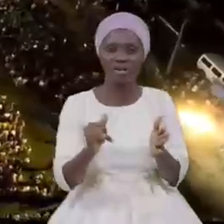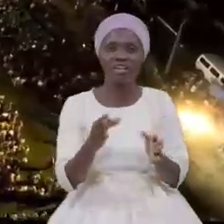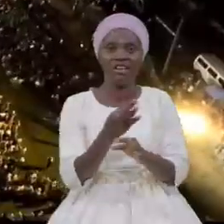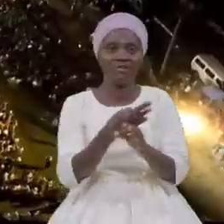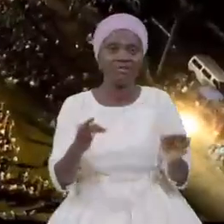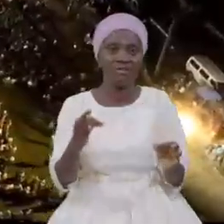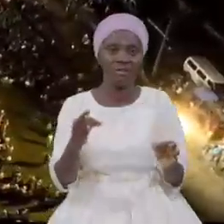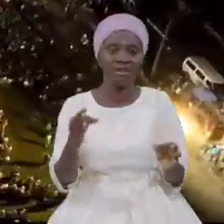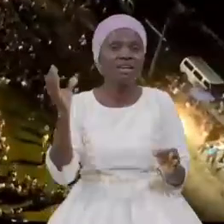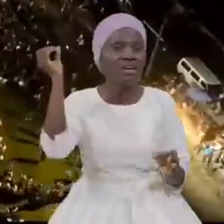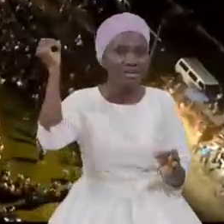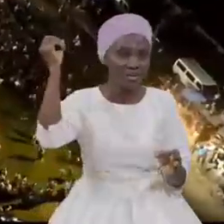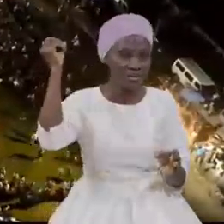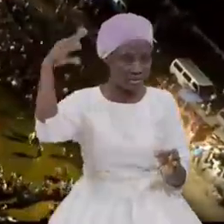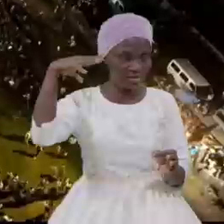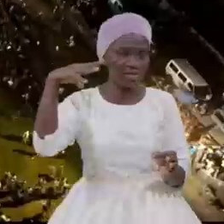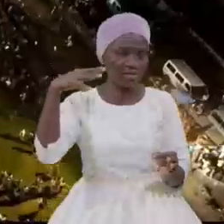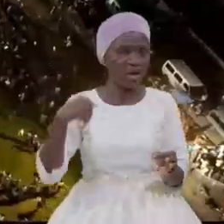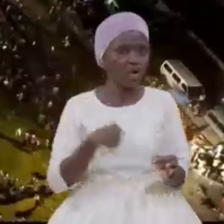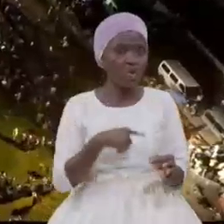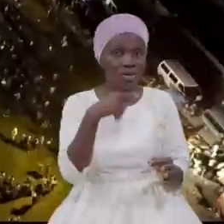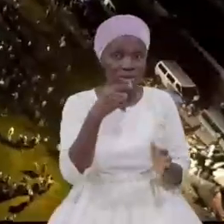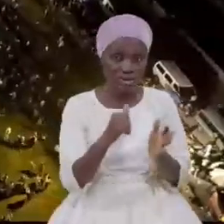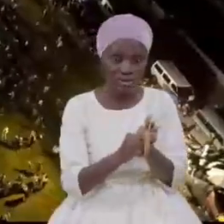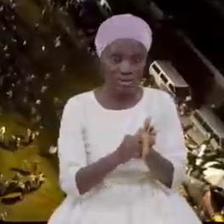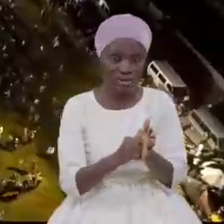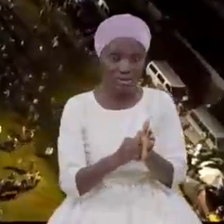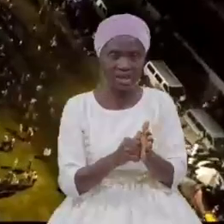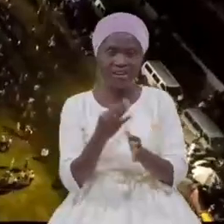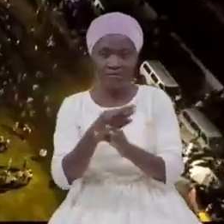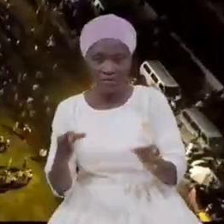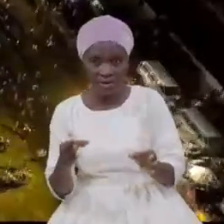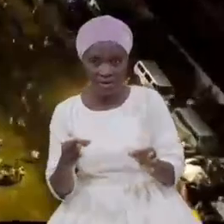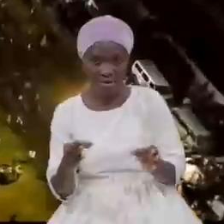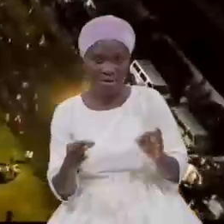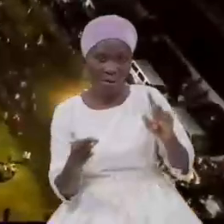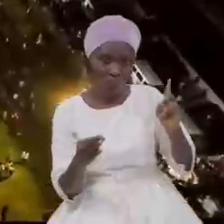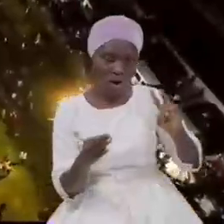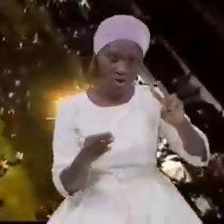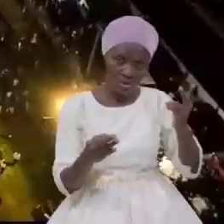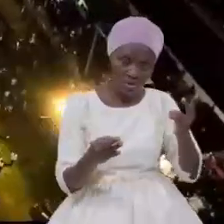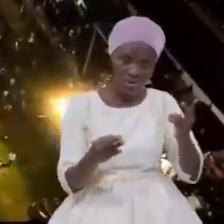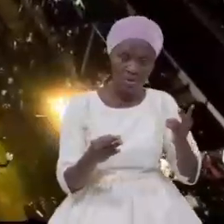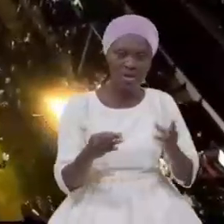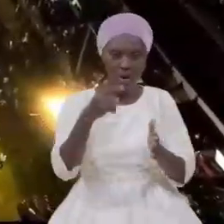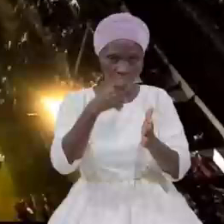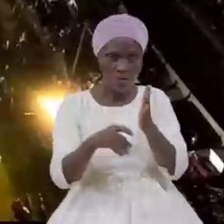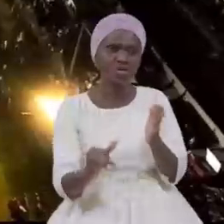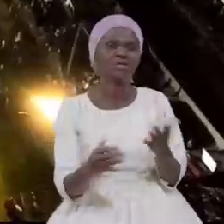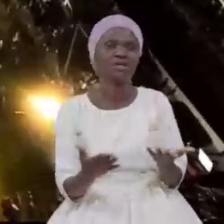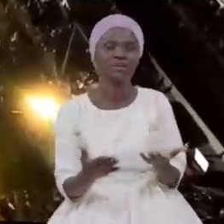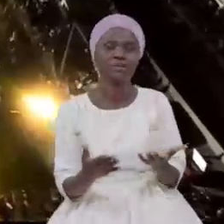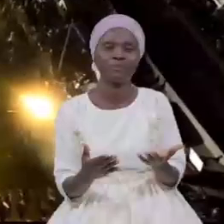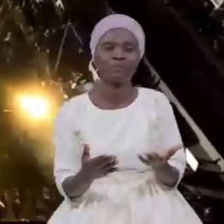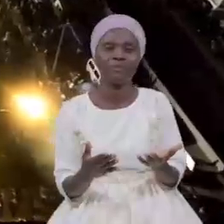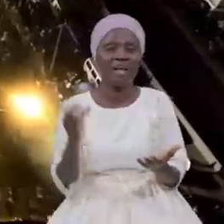free. We say costly. Yes. Grace, like any other commodity, any other